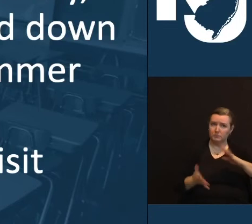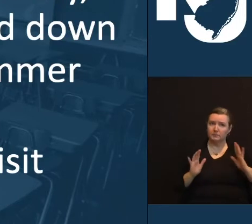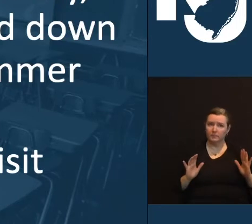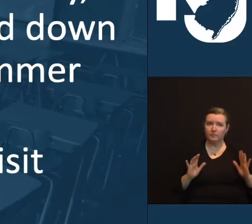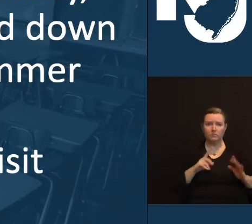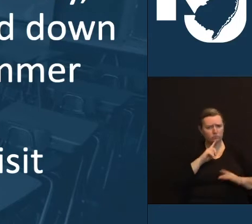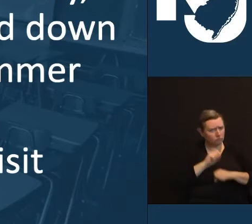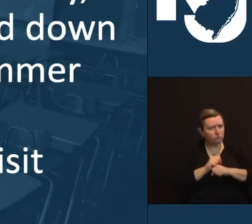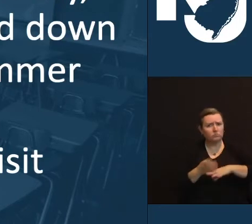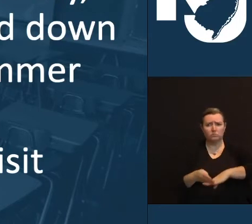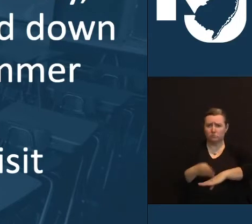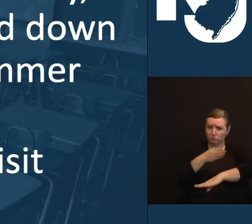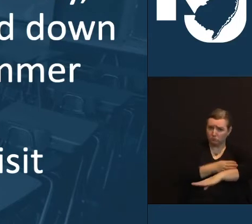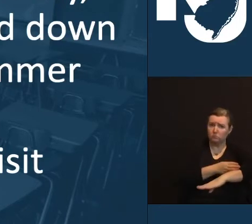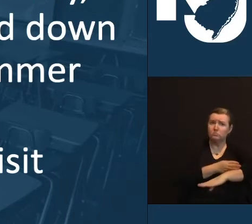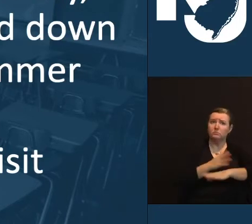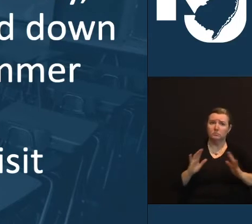330,851 is